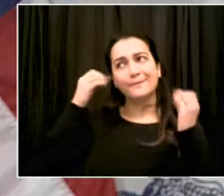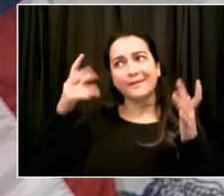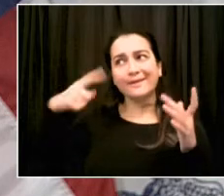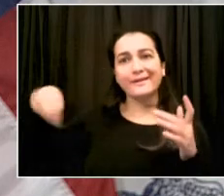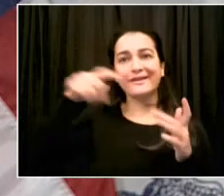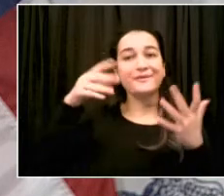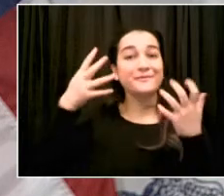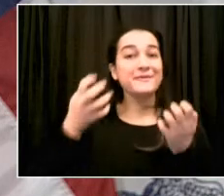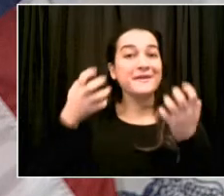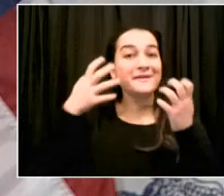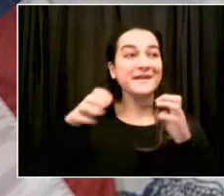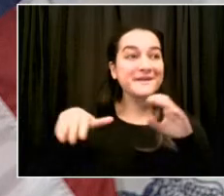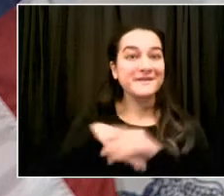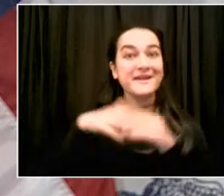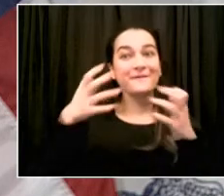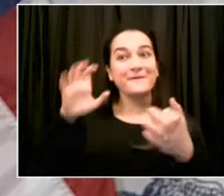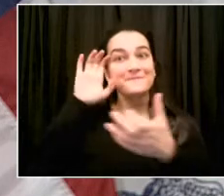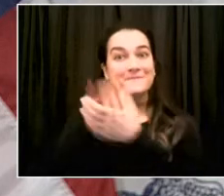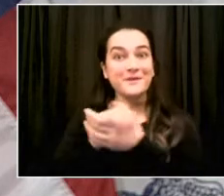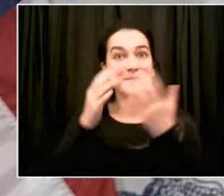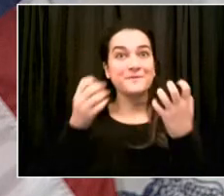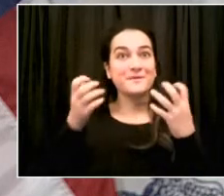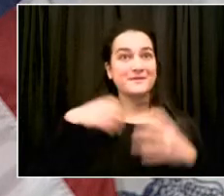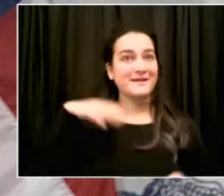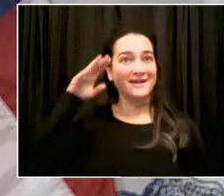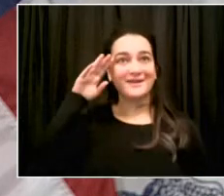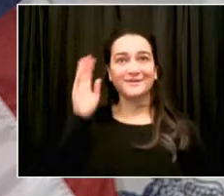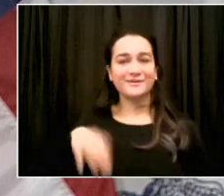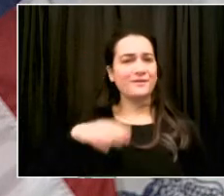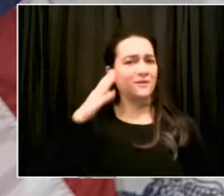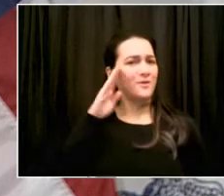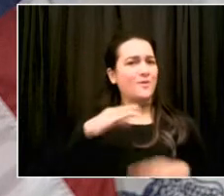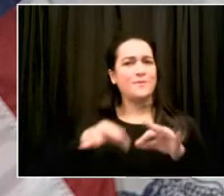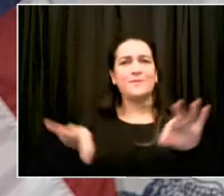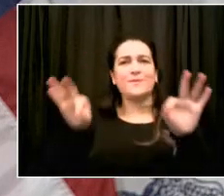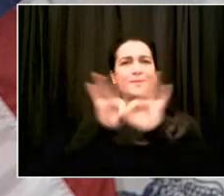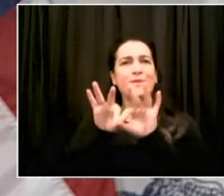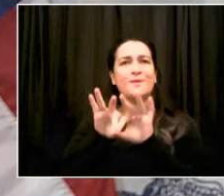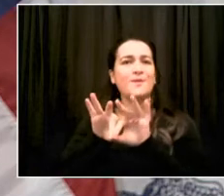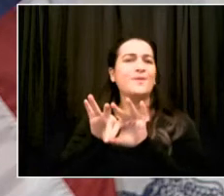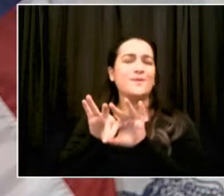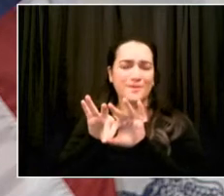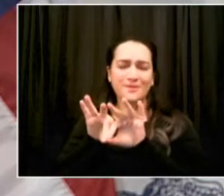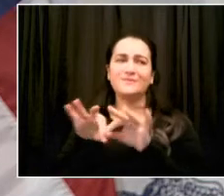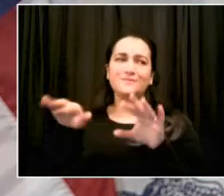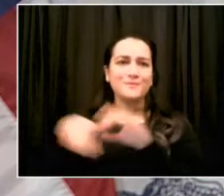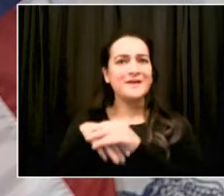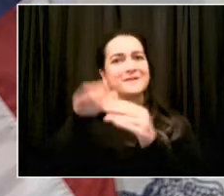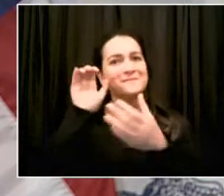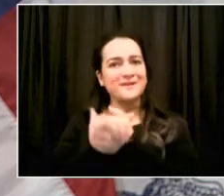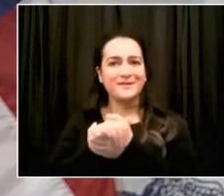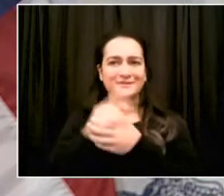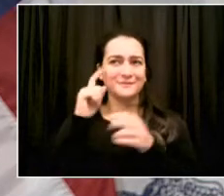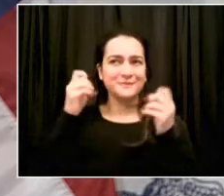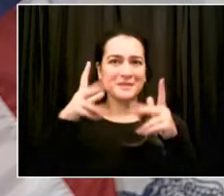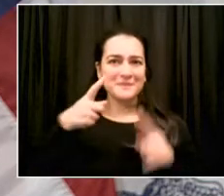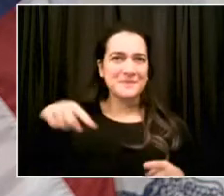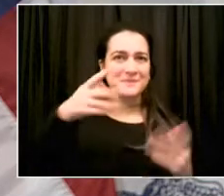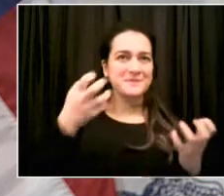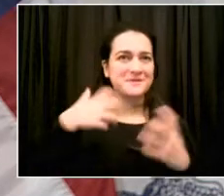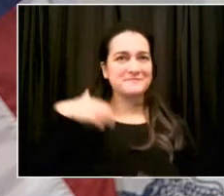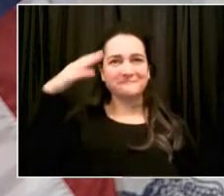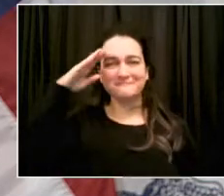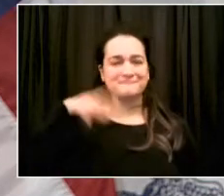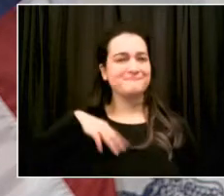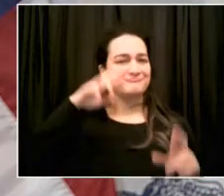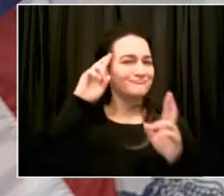this amazing moment in their lives, and we know there's a lot of jobs at banquet halls. I mean, there's a lot of things we want to see move forward, but